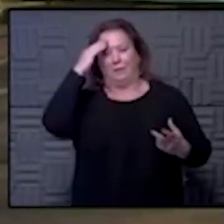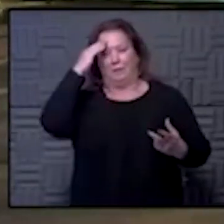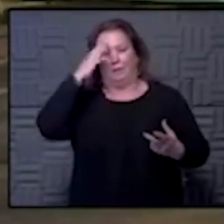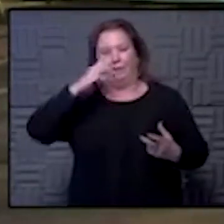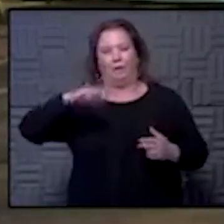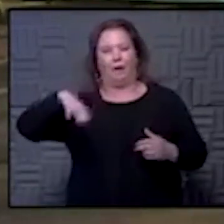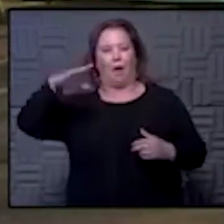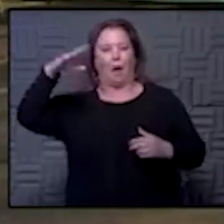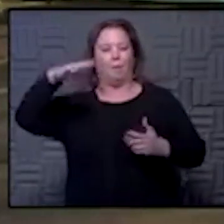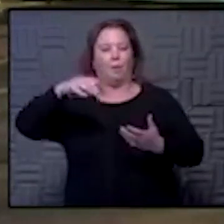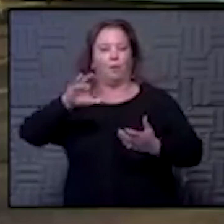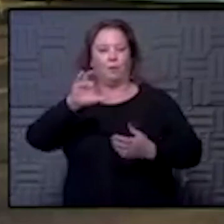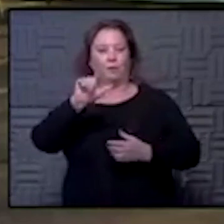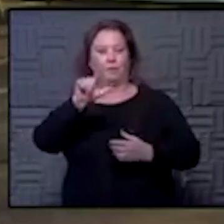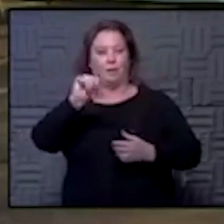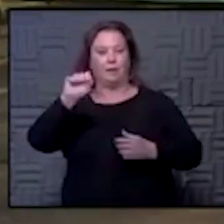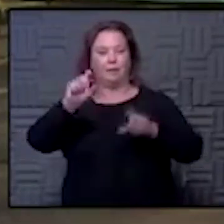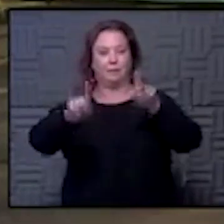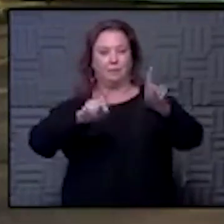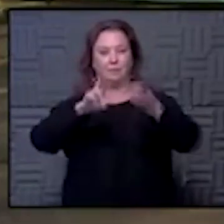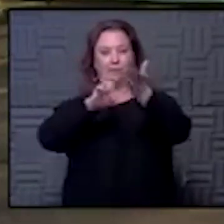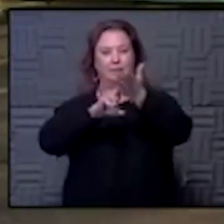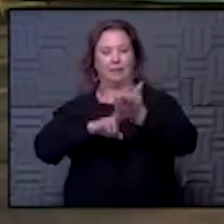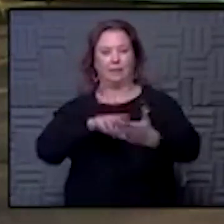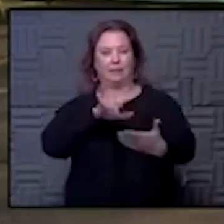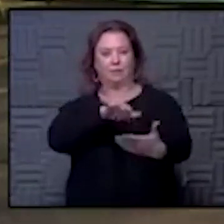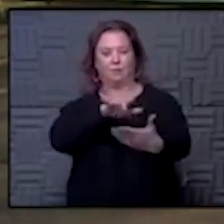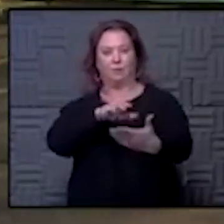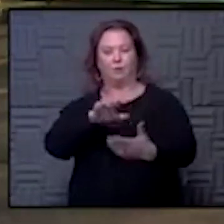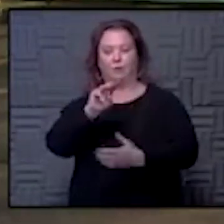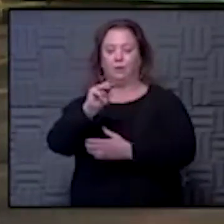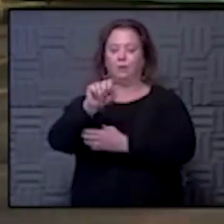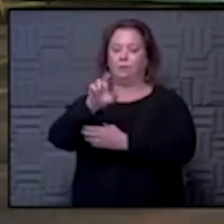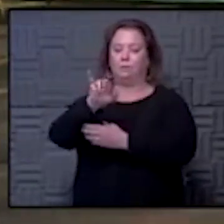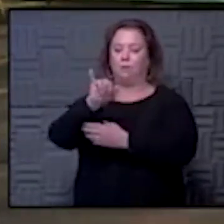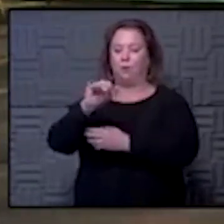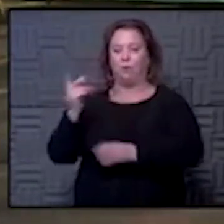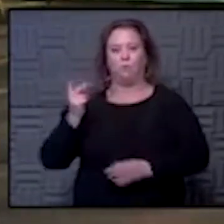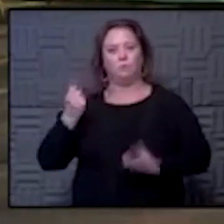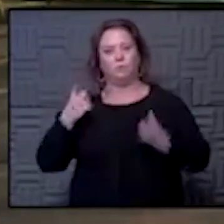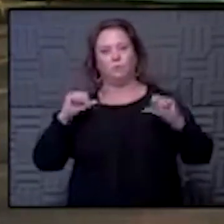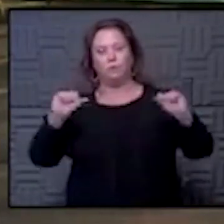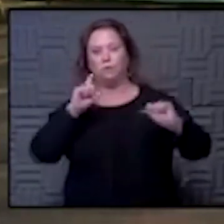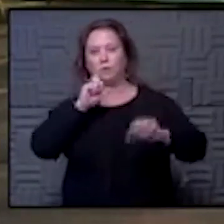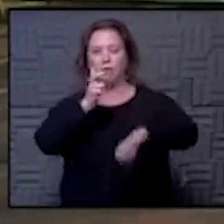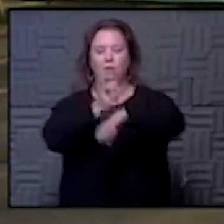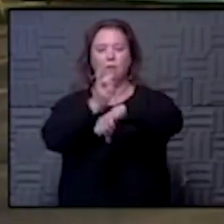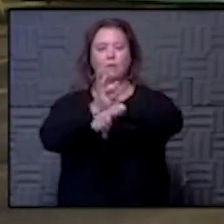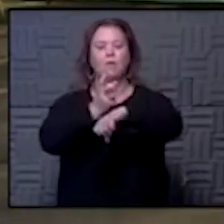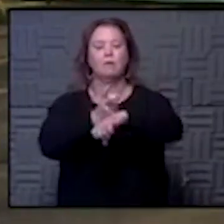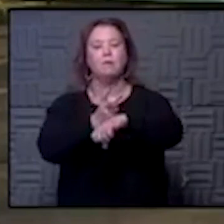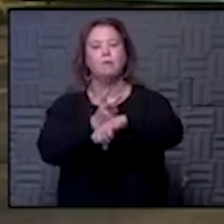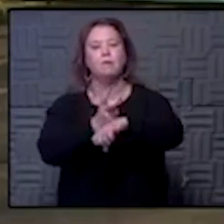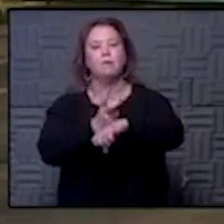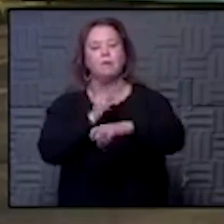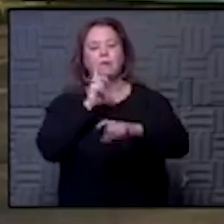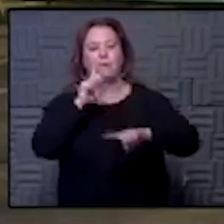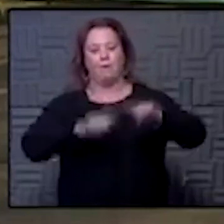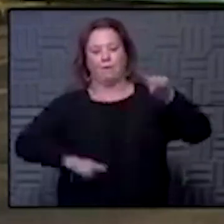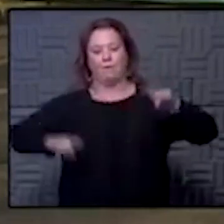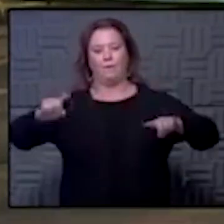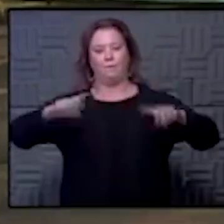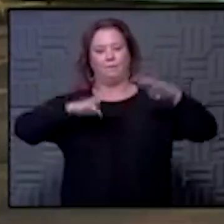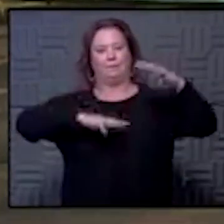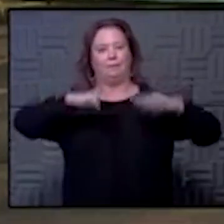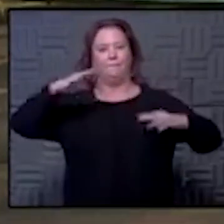upper class people enrolling in these trials. So Mario and I are trying to do our best to make sure that we have a diverse pool of